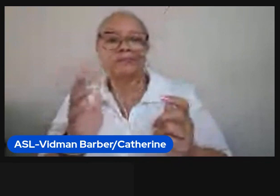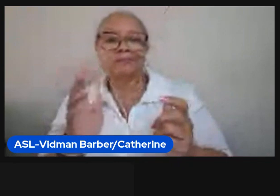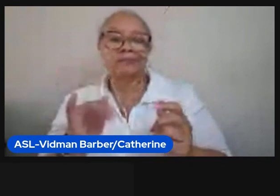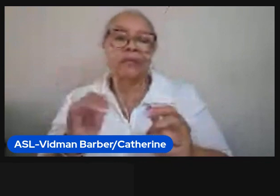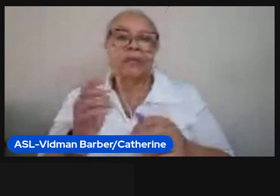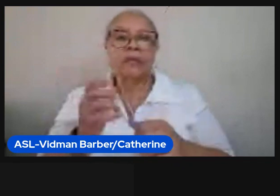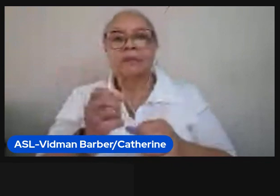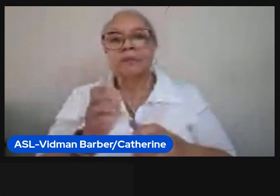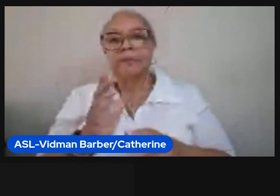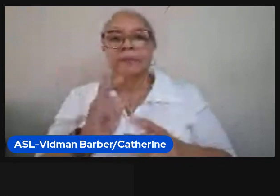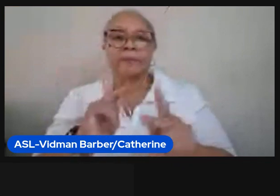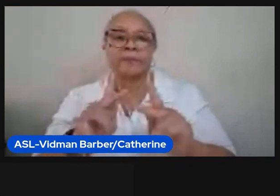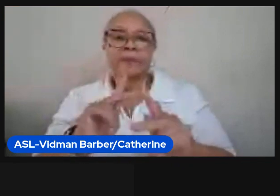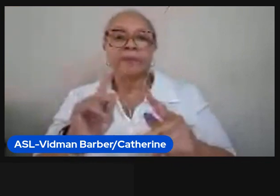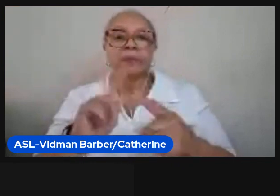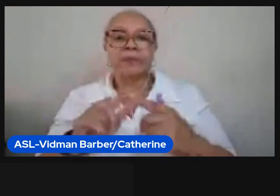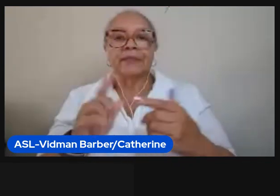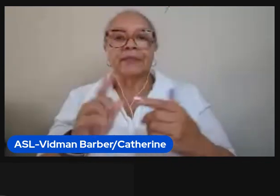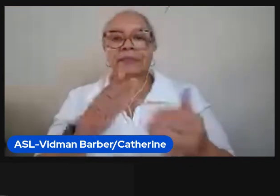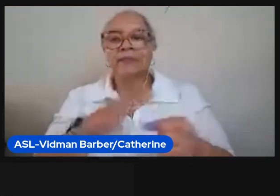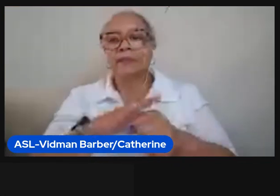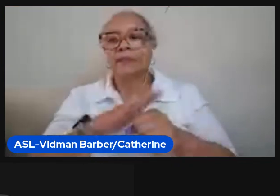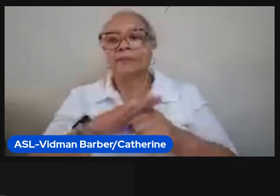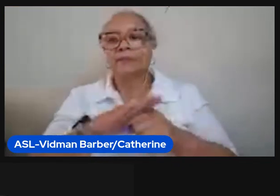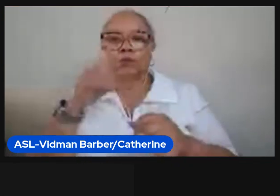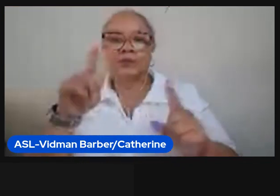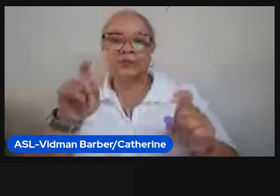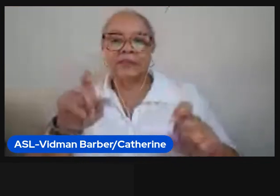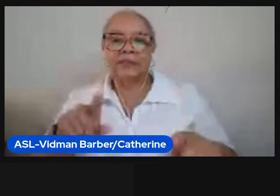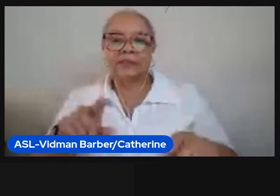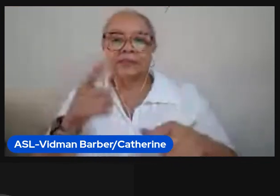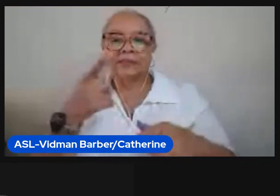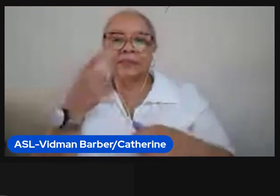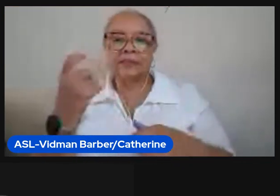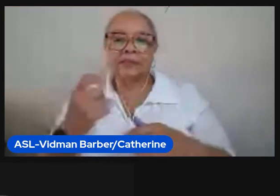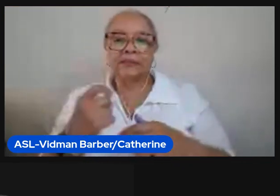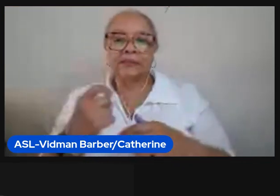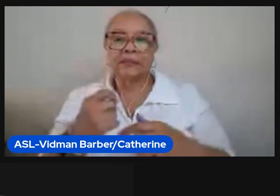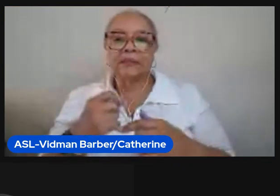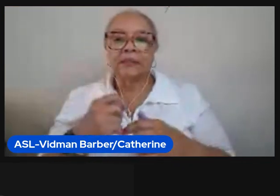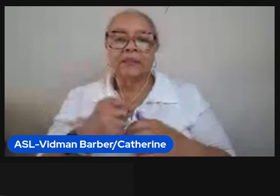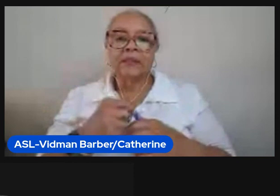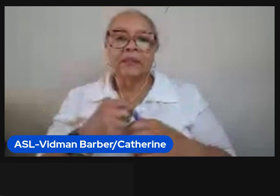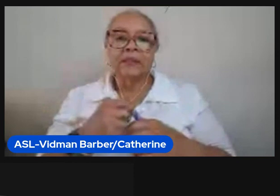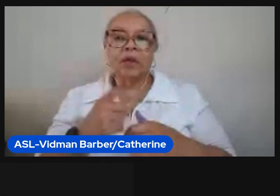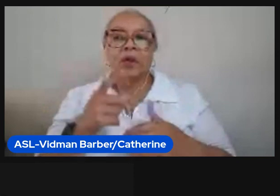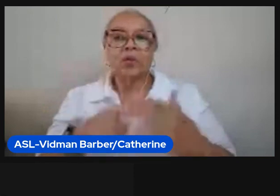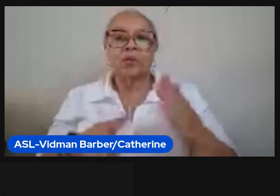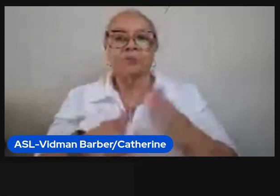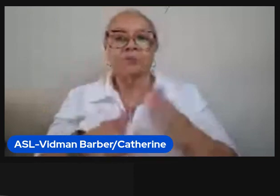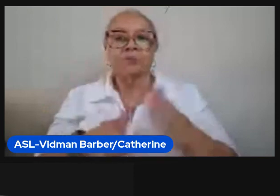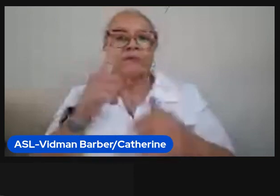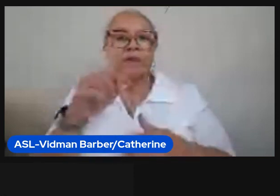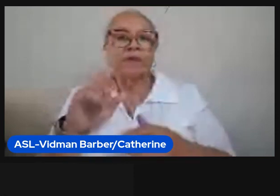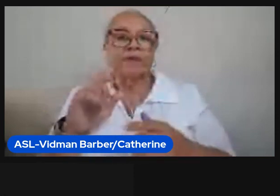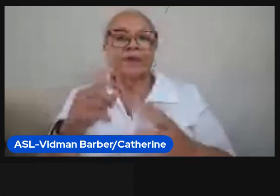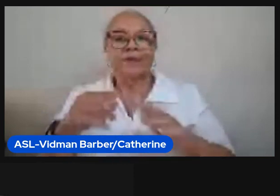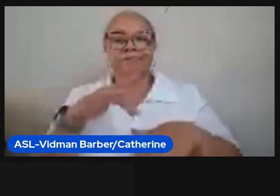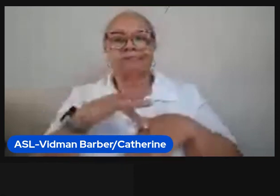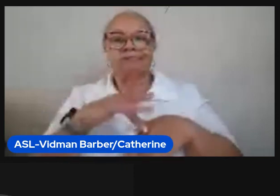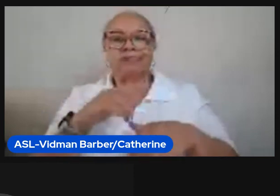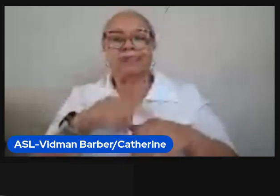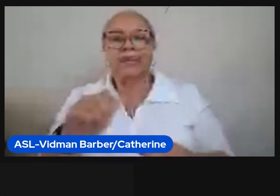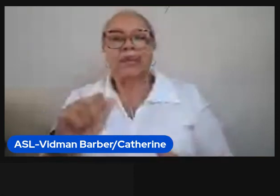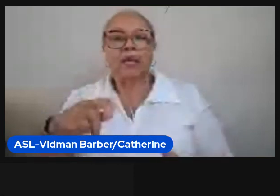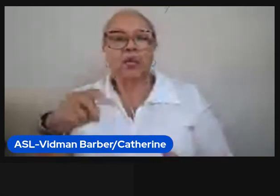get easy and affordable testing, because the it stuck for me was the Aquila of a thing, because I'm looking at it and I'm saying